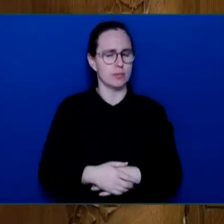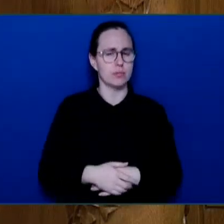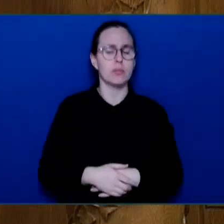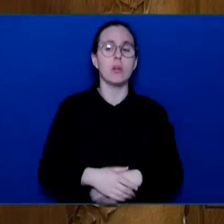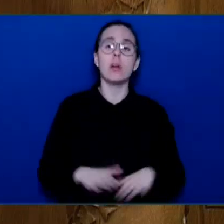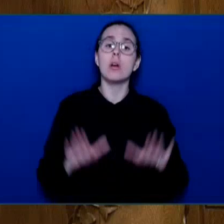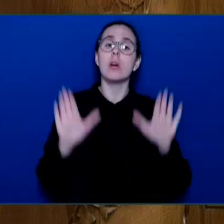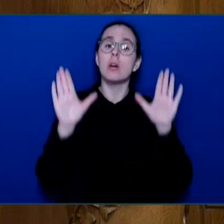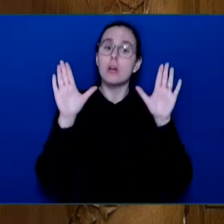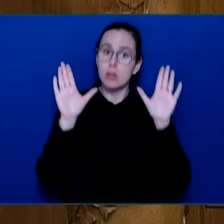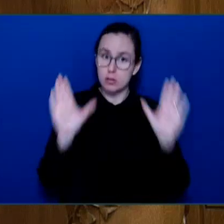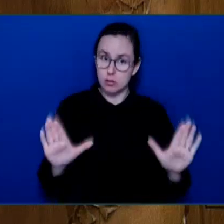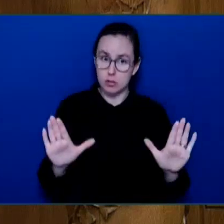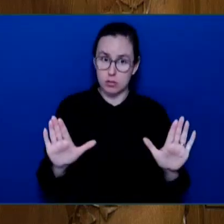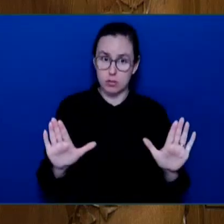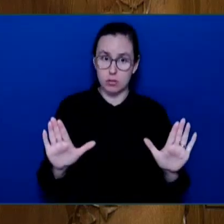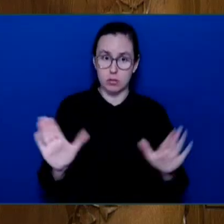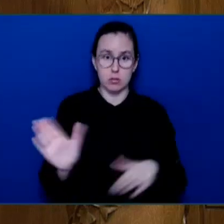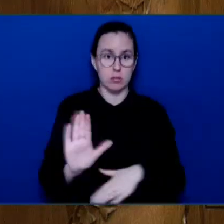single comma and dot.